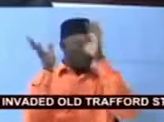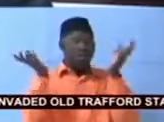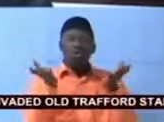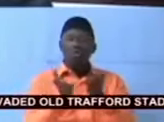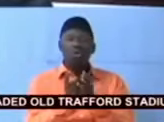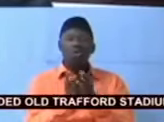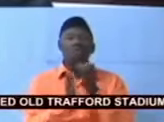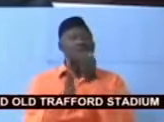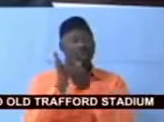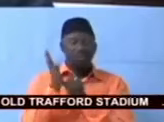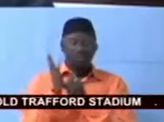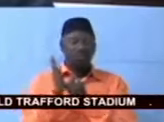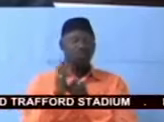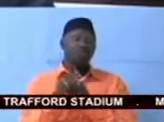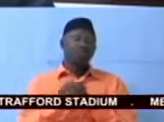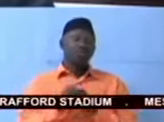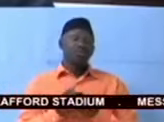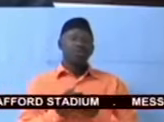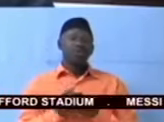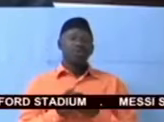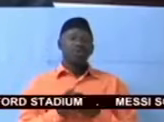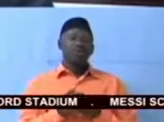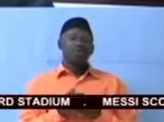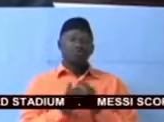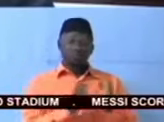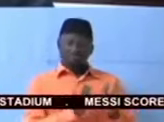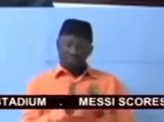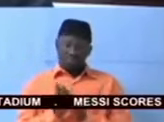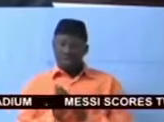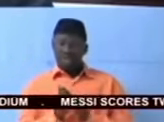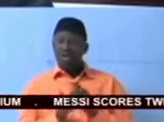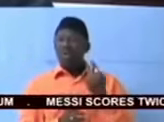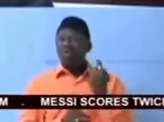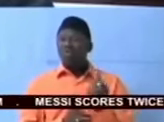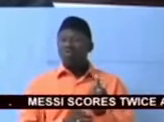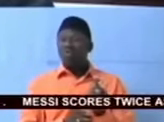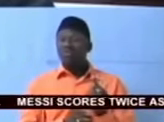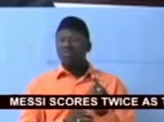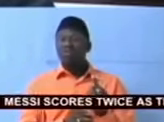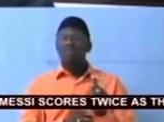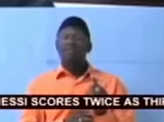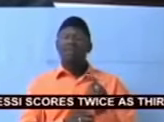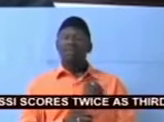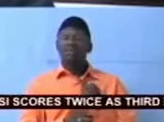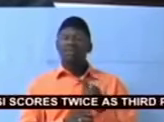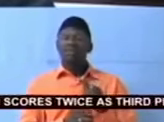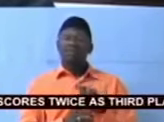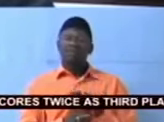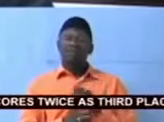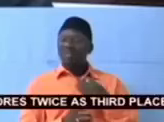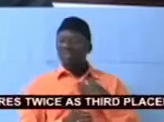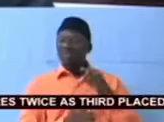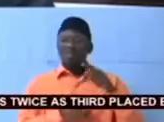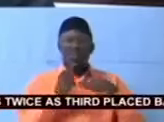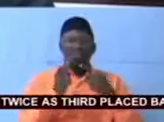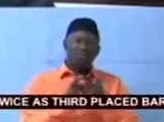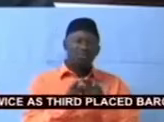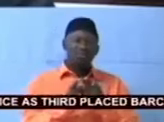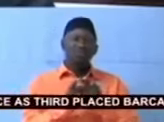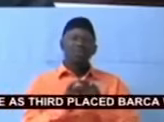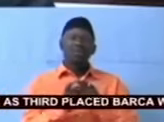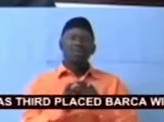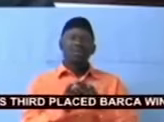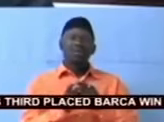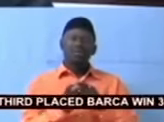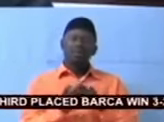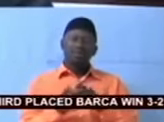nak leo yu yep, except cases that attracts that let's say maybe treason cases or that attracts a